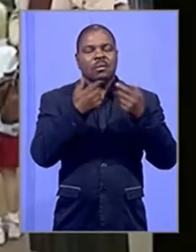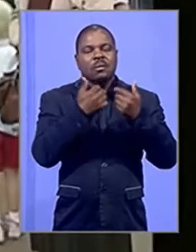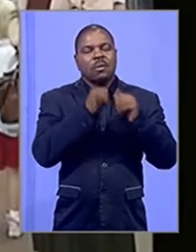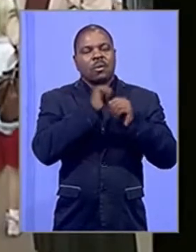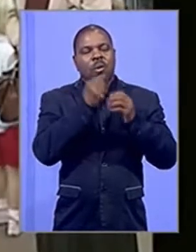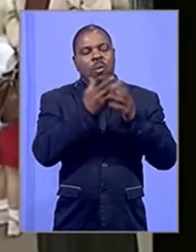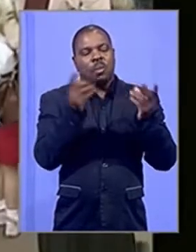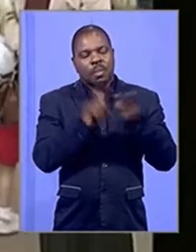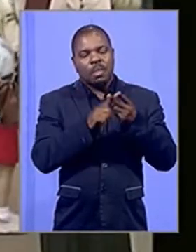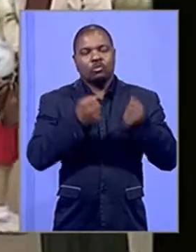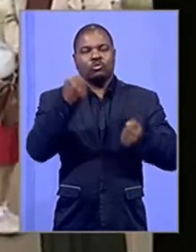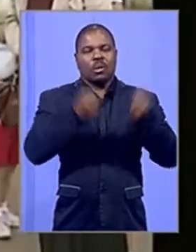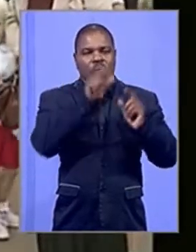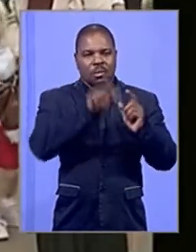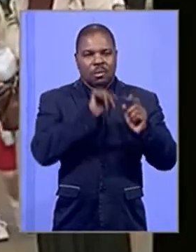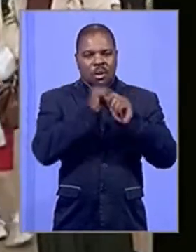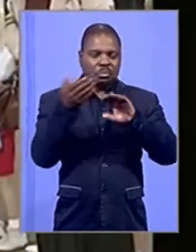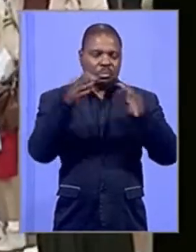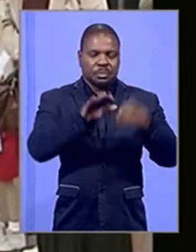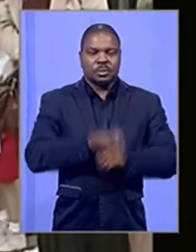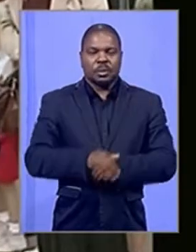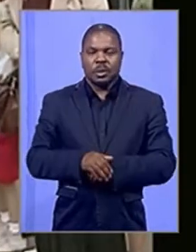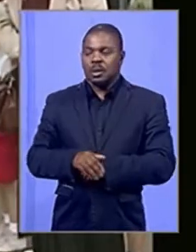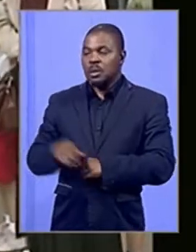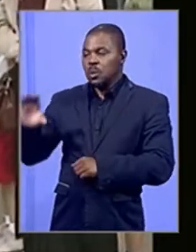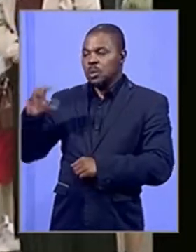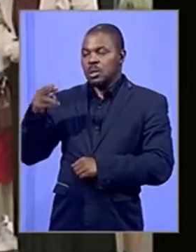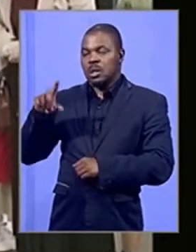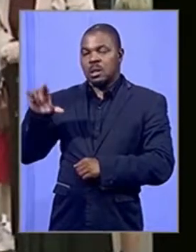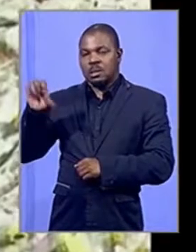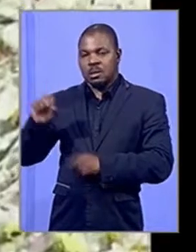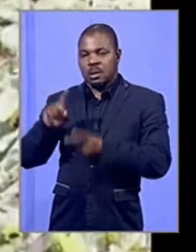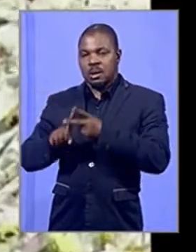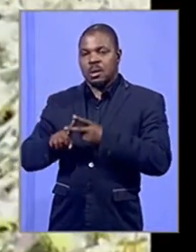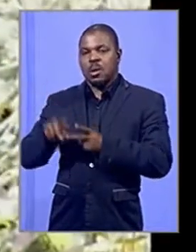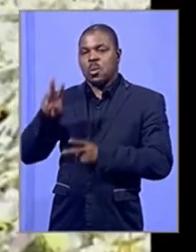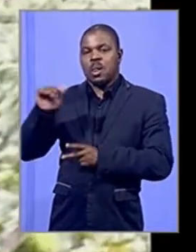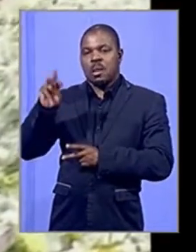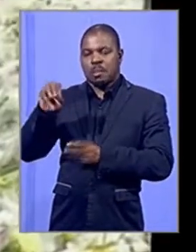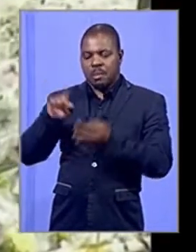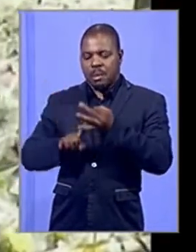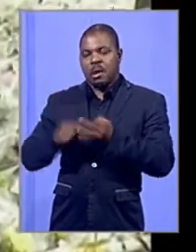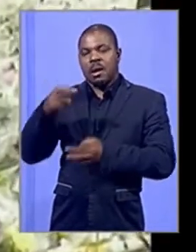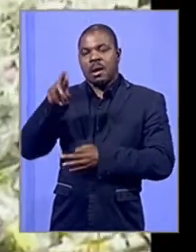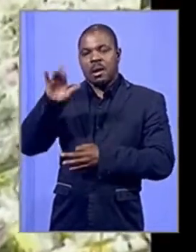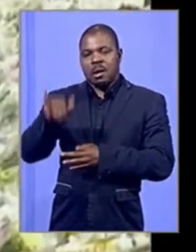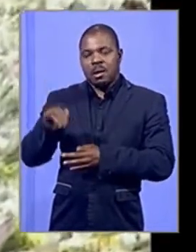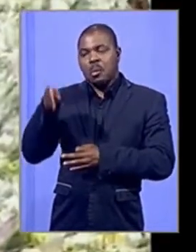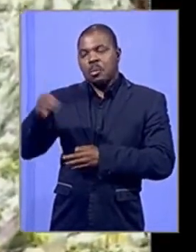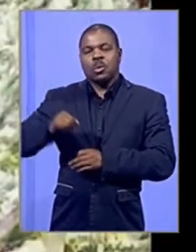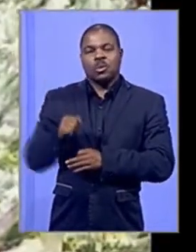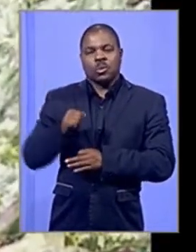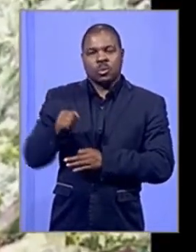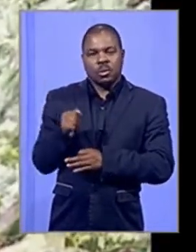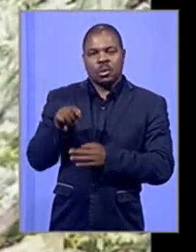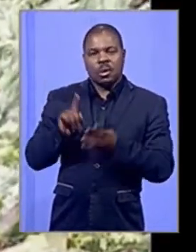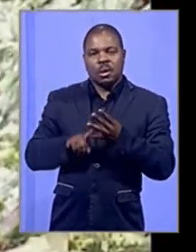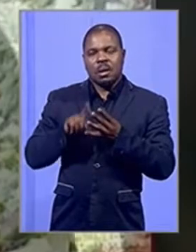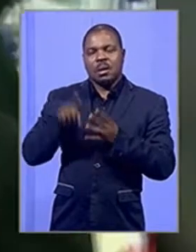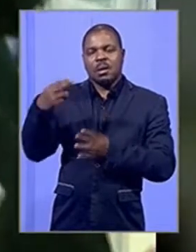mootledi wa bona. Charles, William le Harry ba be ba le maikhutsong a Christmas ka Scotland le kgosigadi le kgošana Prince